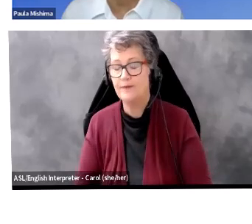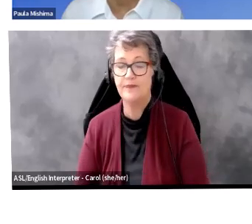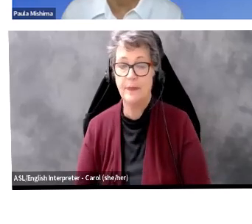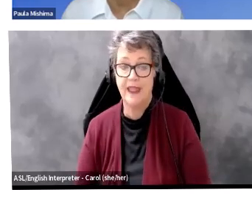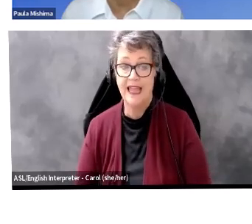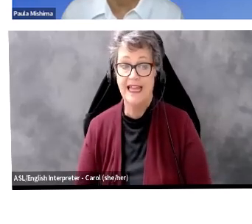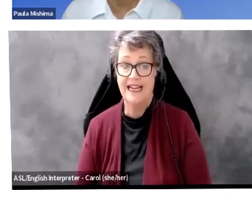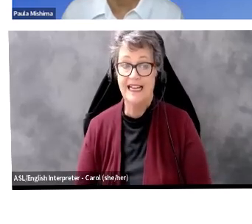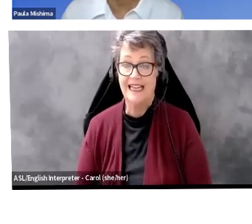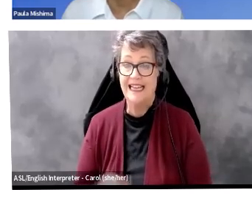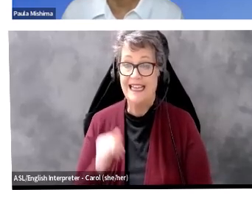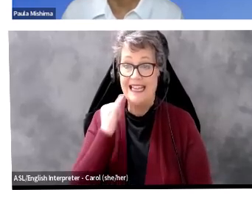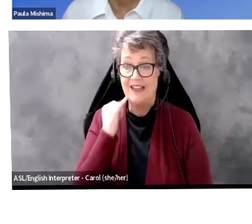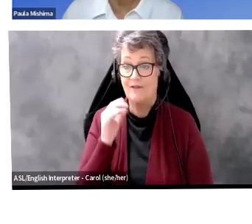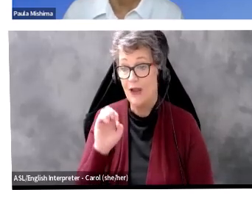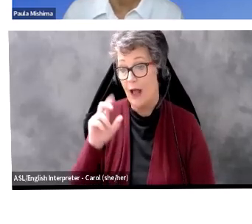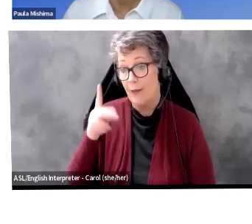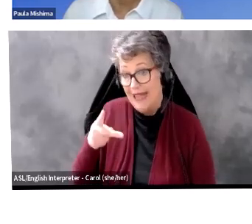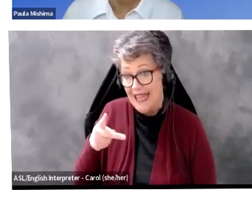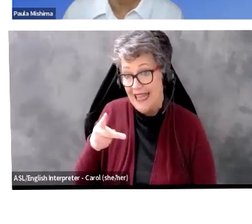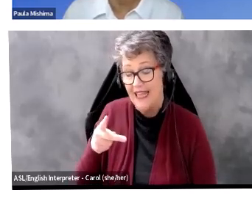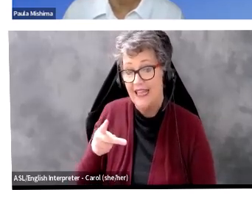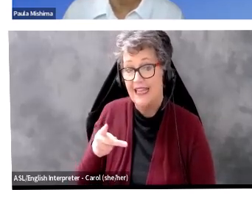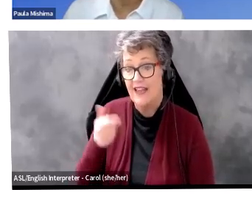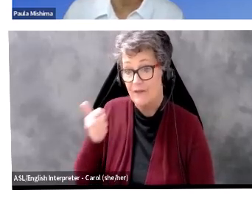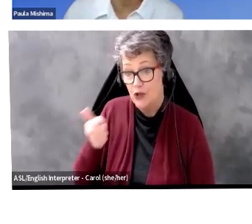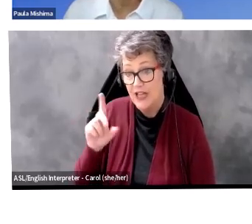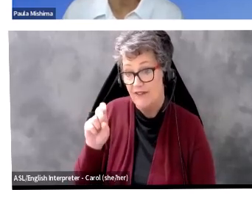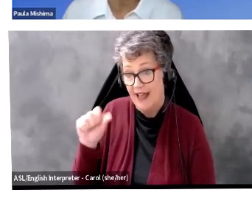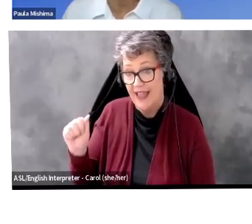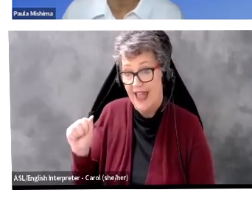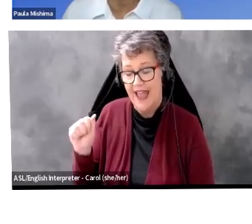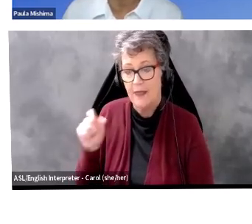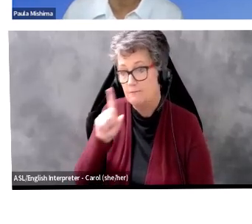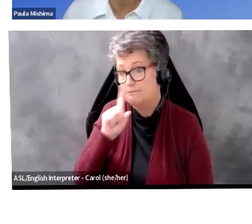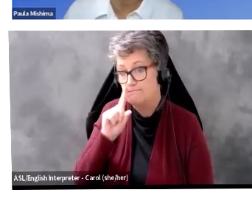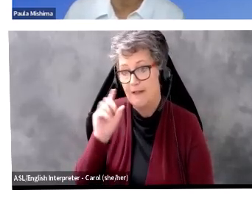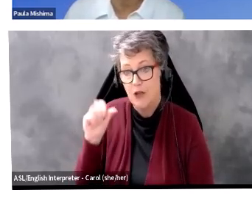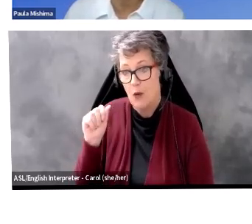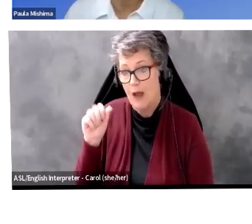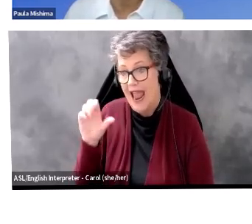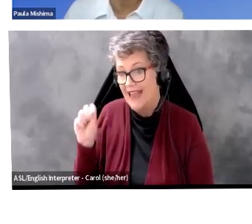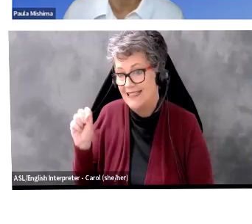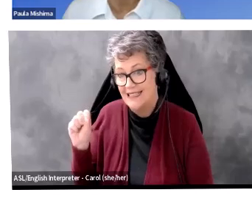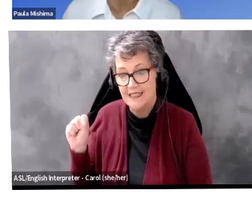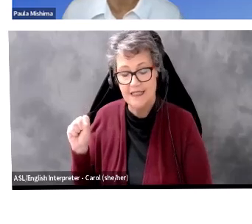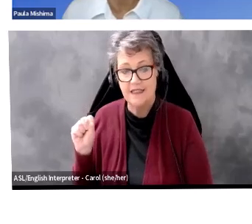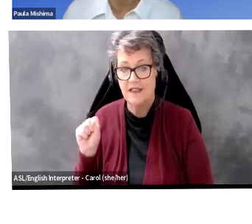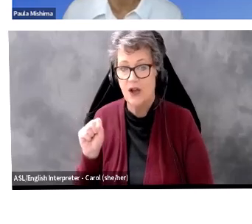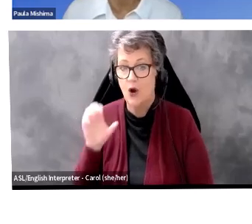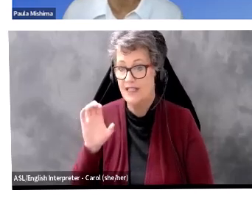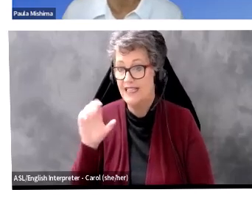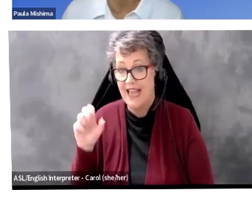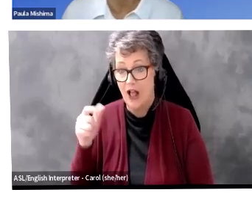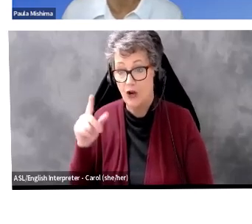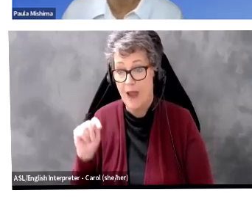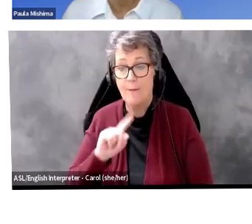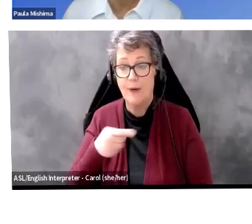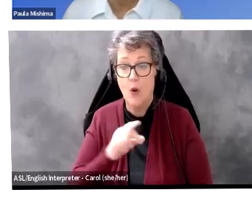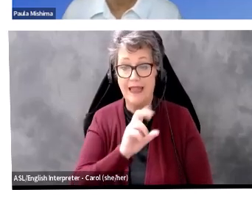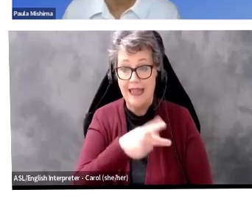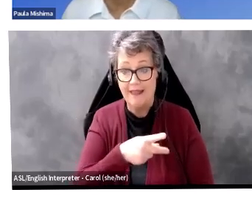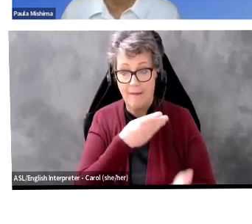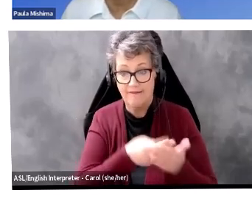an for ELP, if you're an LEA who doesn't have an ACES or CCL grant and only had ELOP